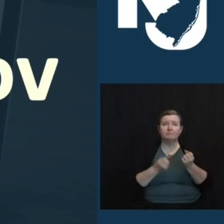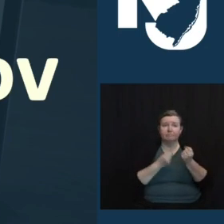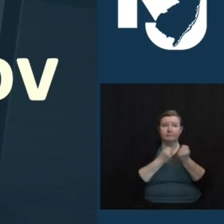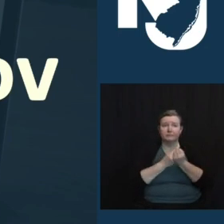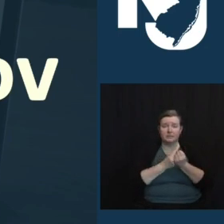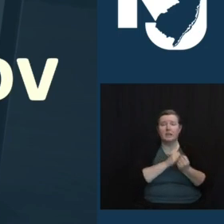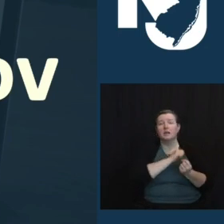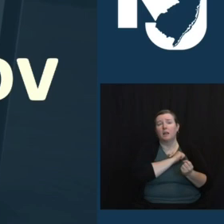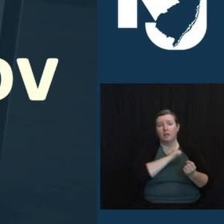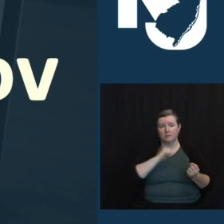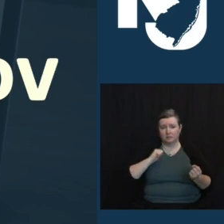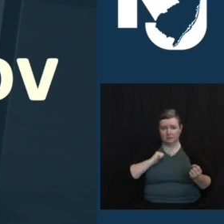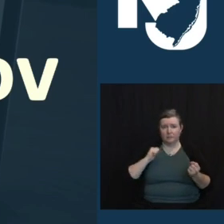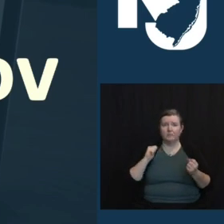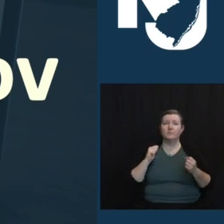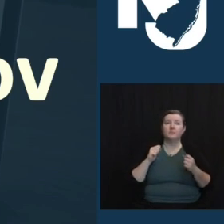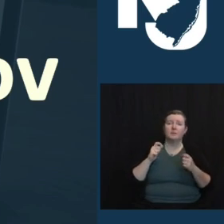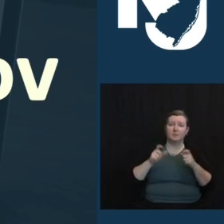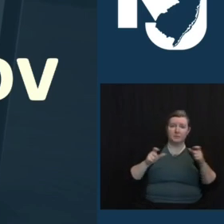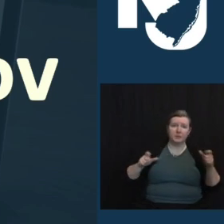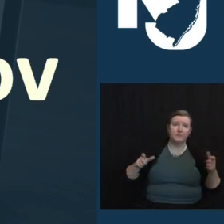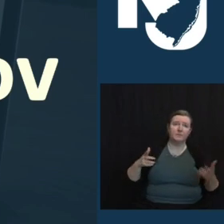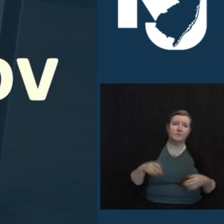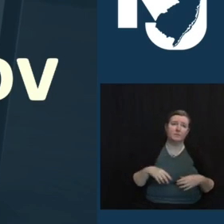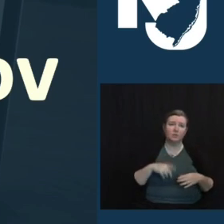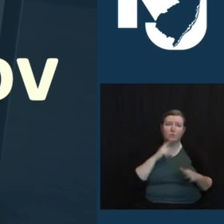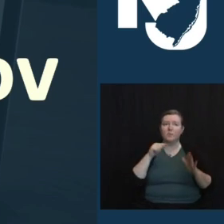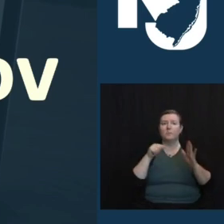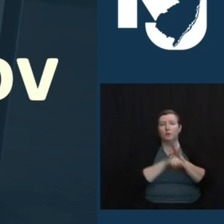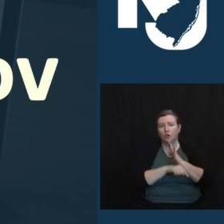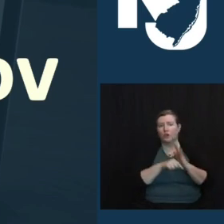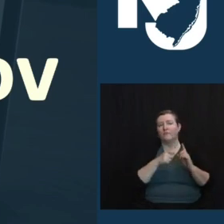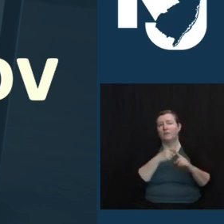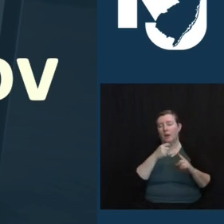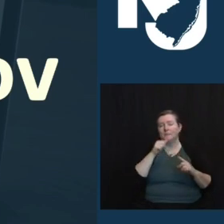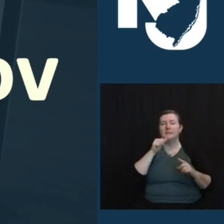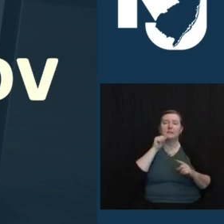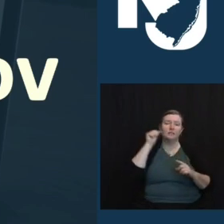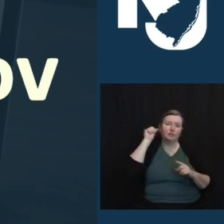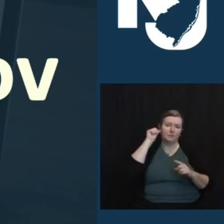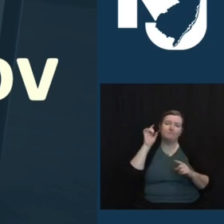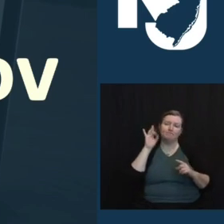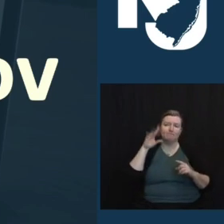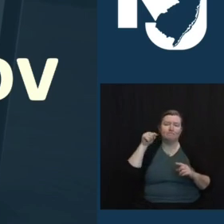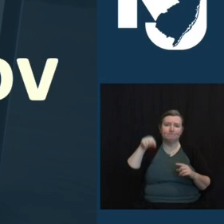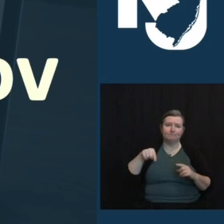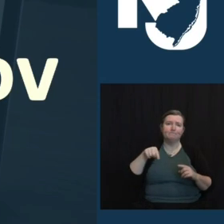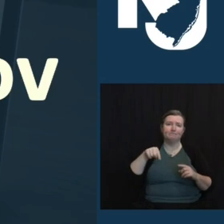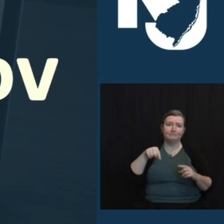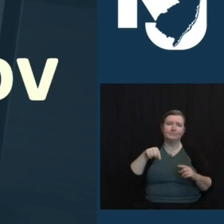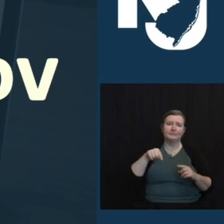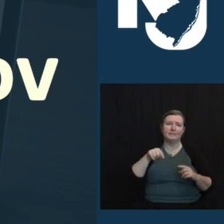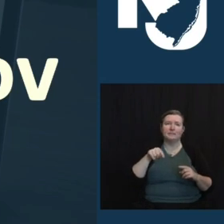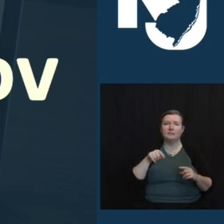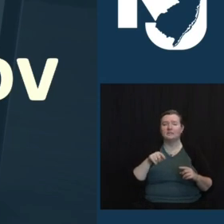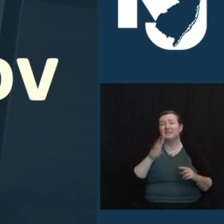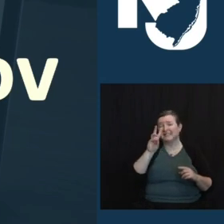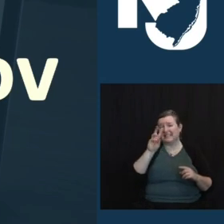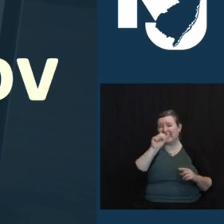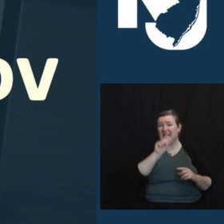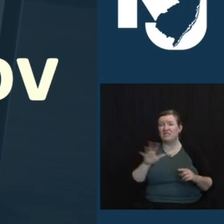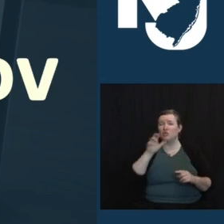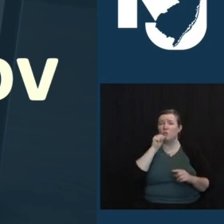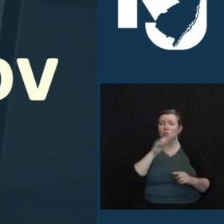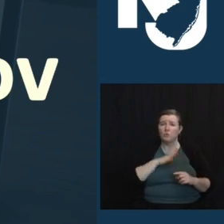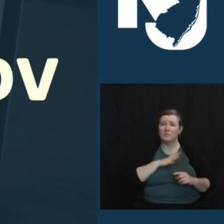they grapple with the senseless murder of 8 people yesterday, 6 of whom were Asian women. We stand with law enforcement as they